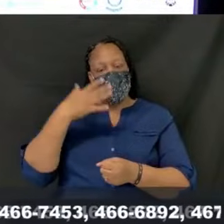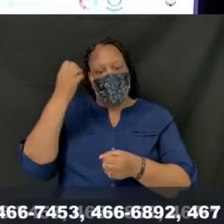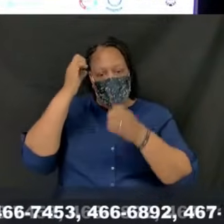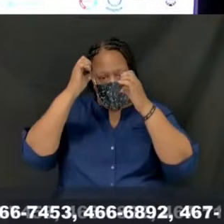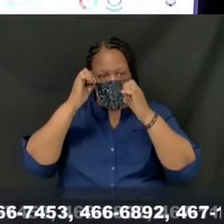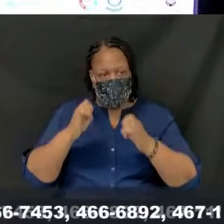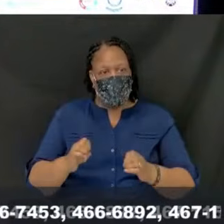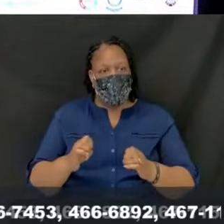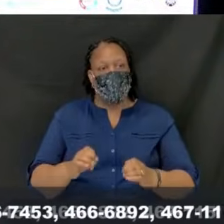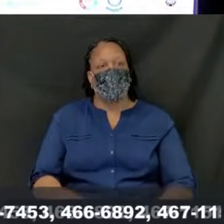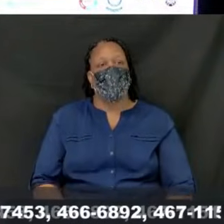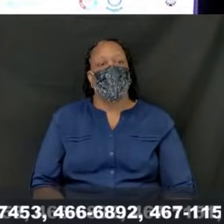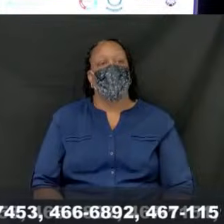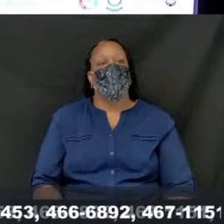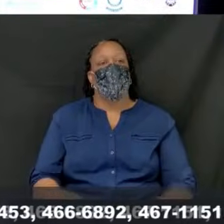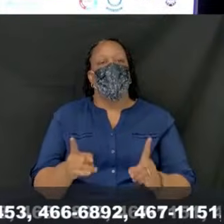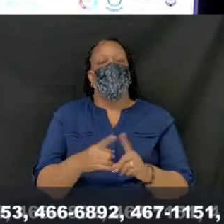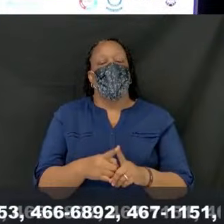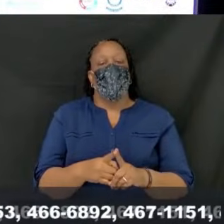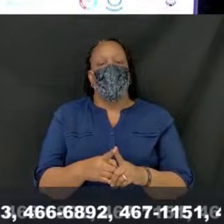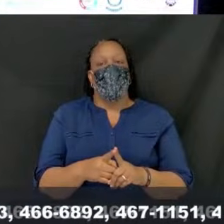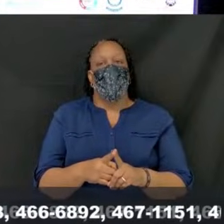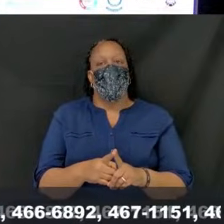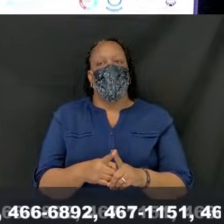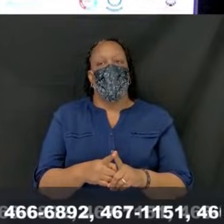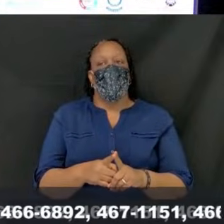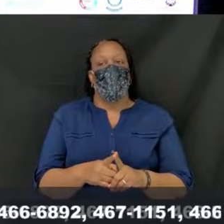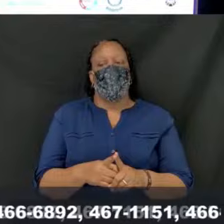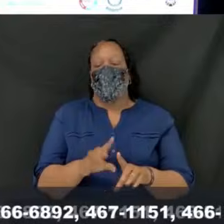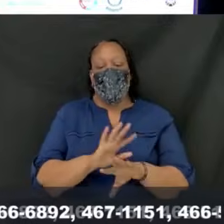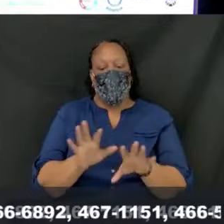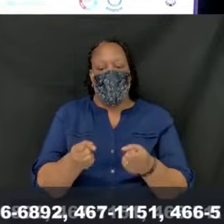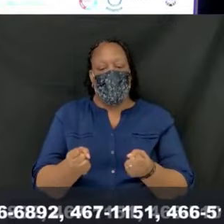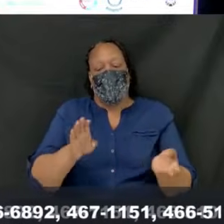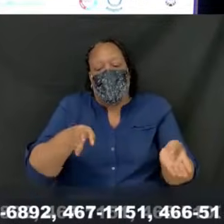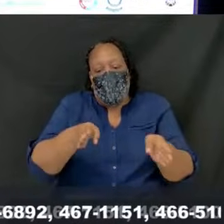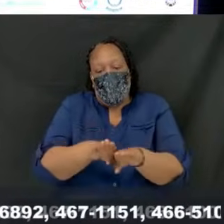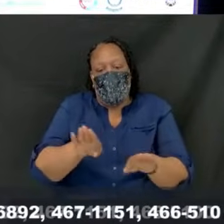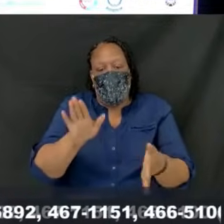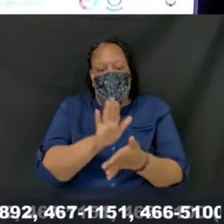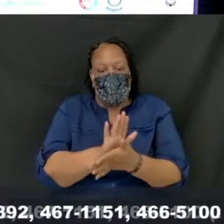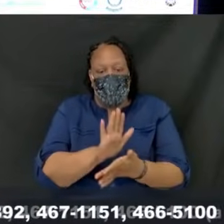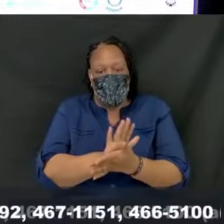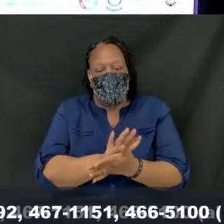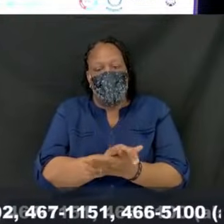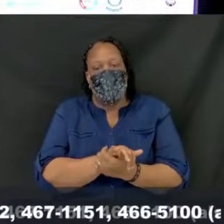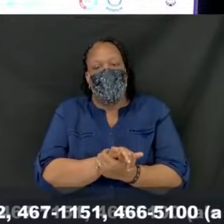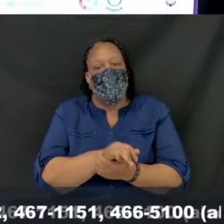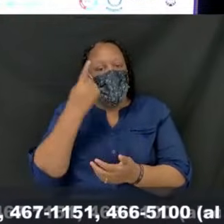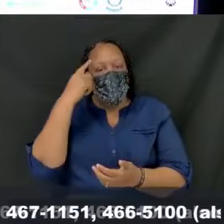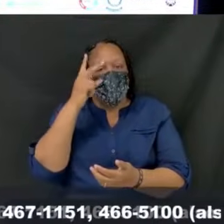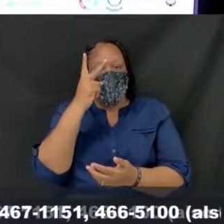tested repeatedly and have their classes shut down for 2 weeks.